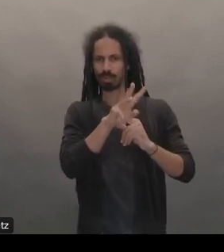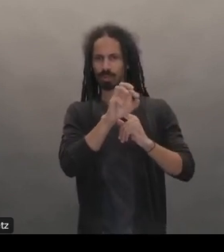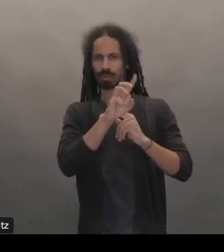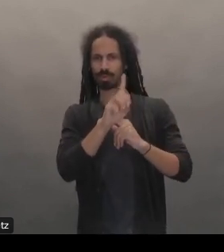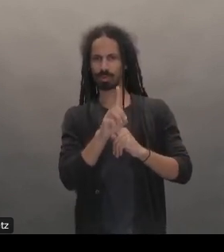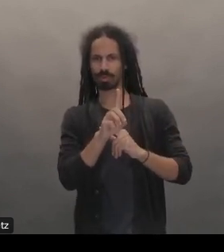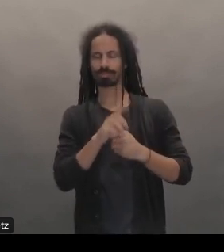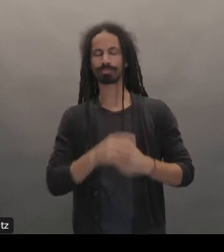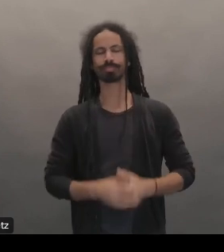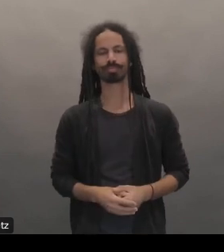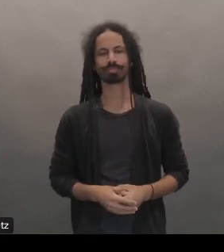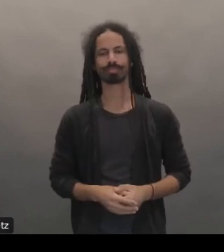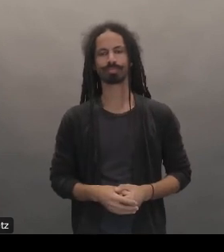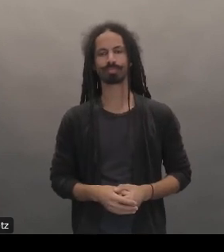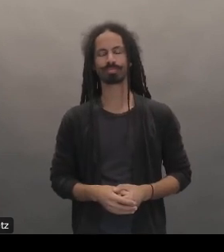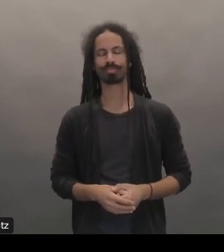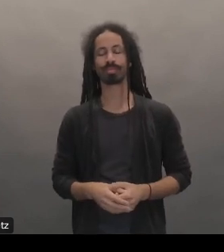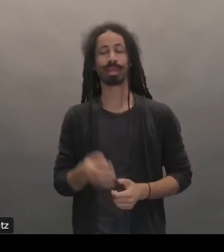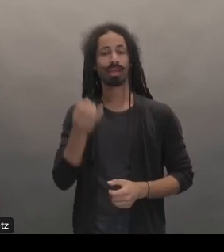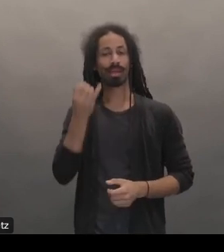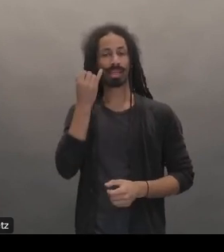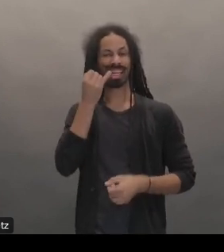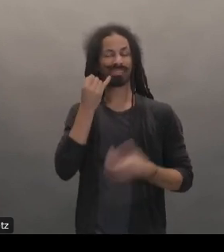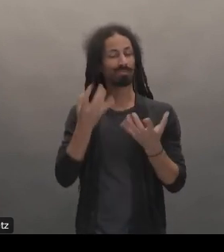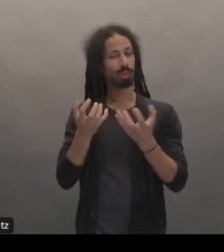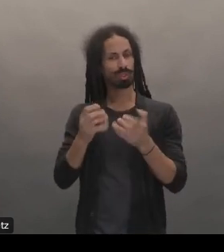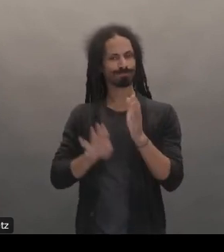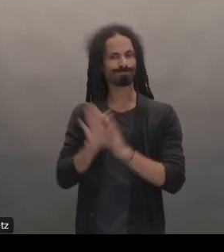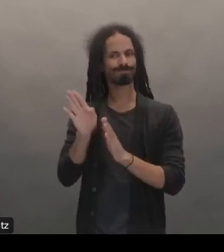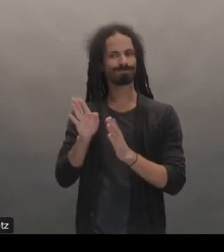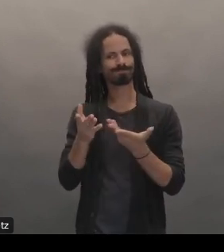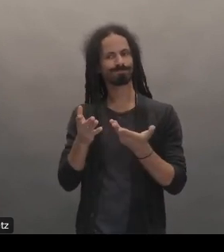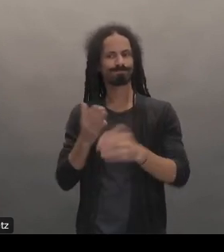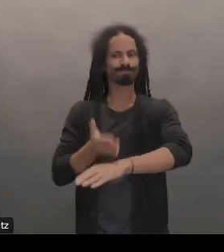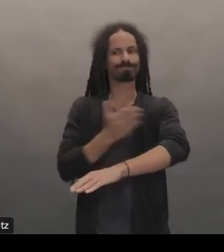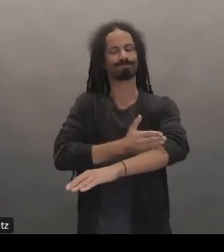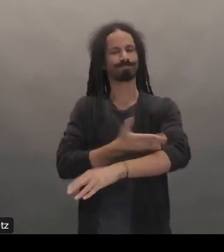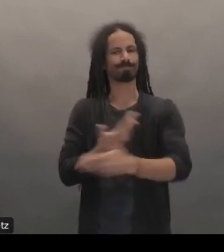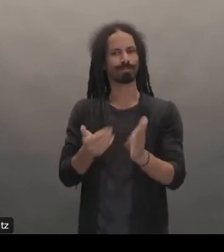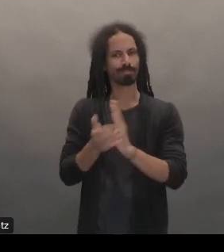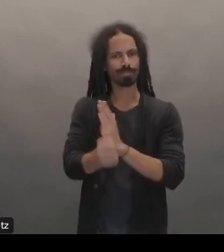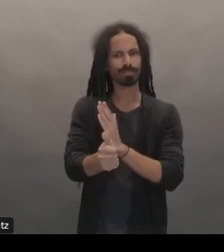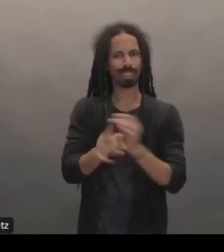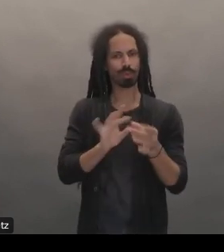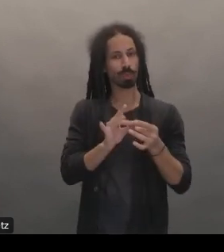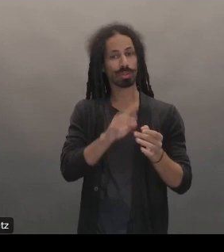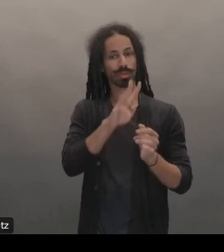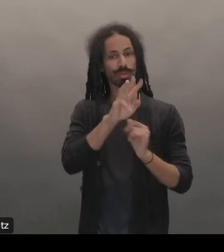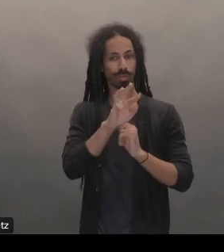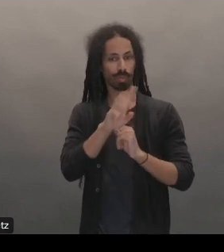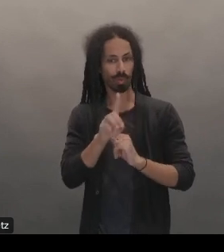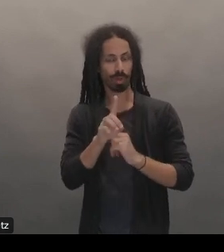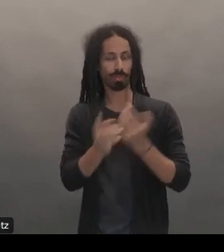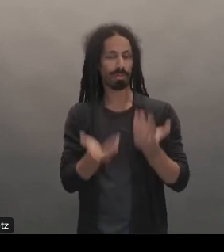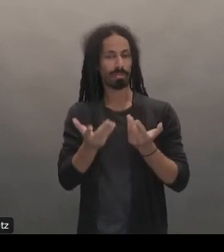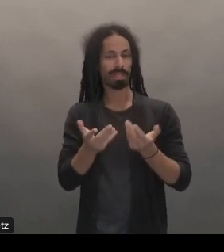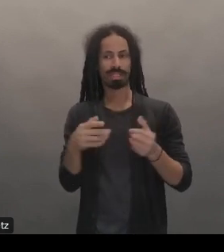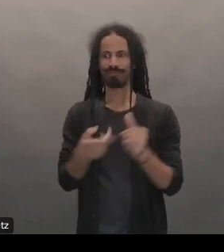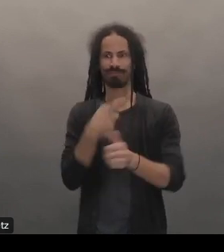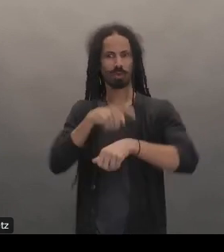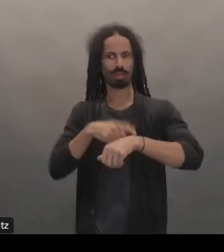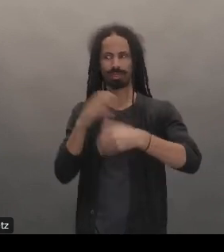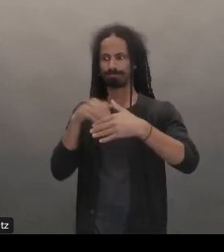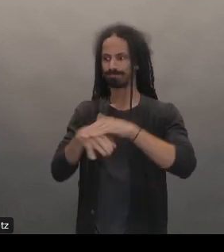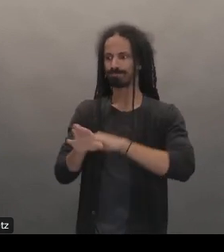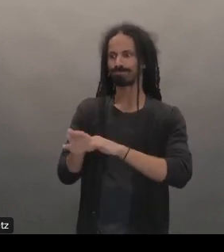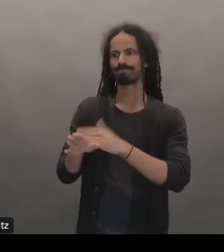for some Microsoft Word skills, maybe you're new to the program or you just don't feel super confident when using it, there's another